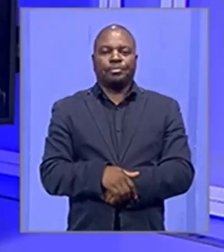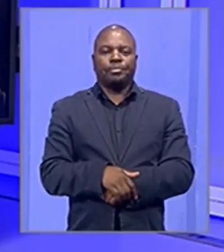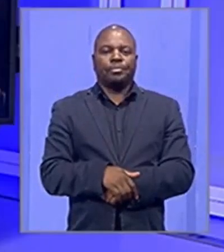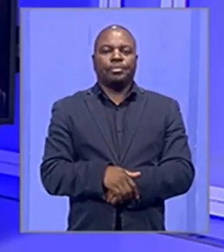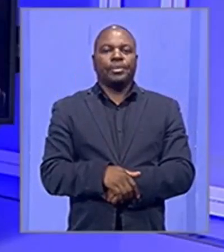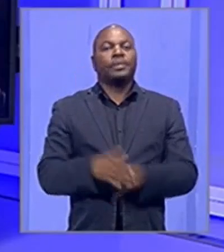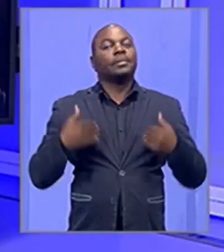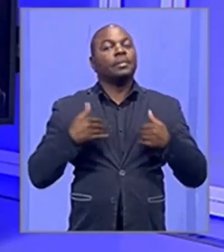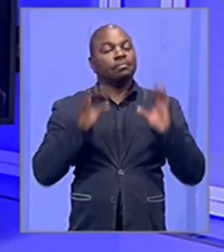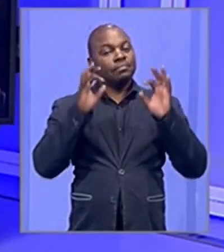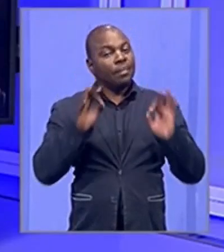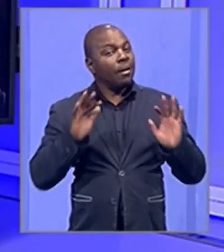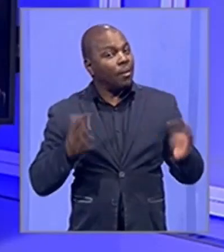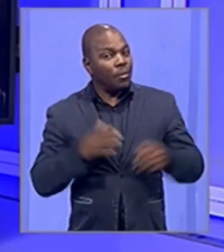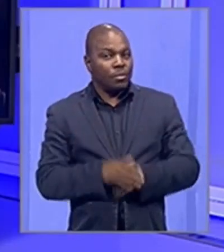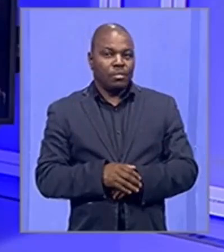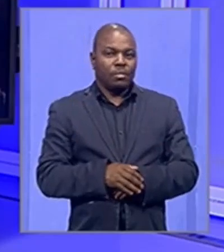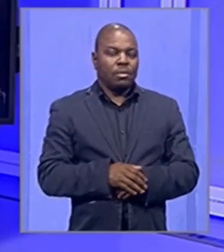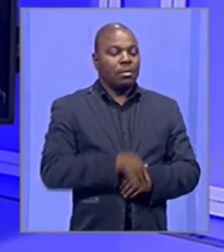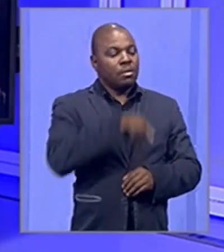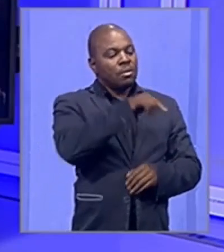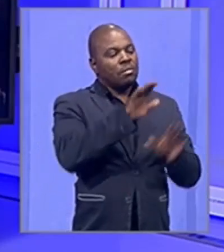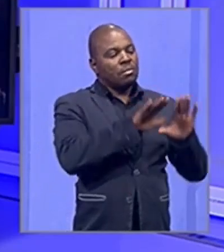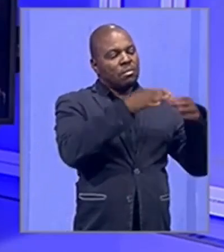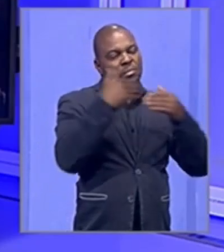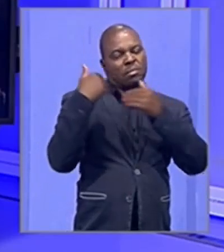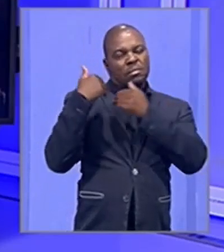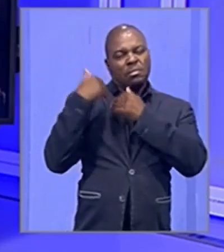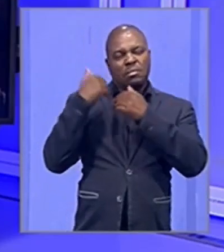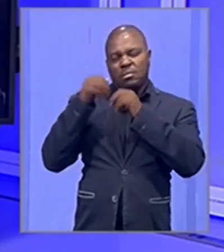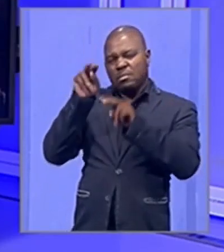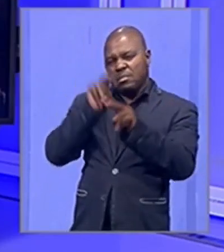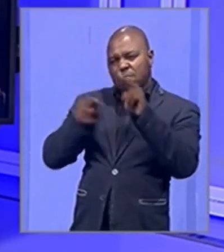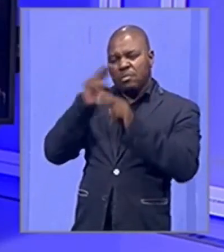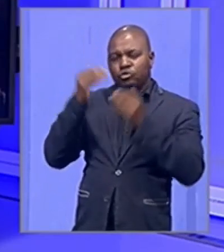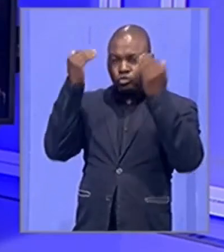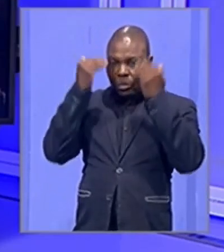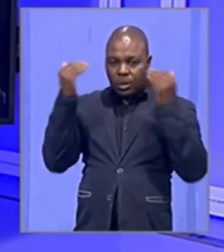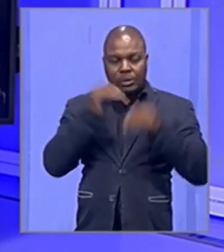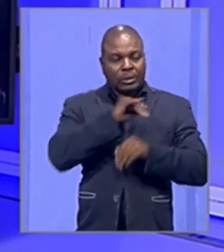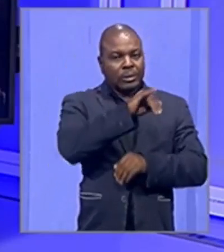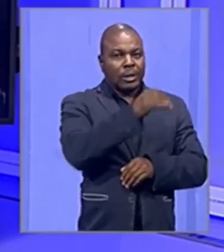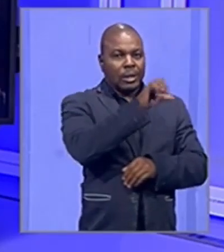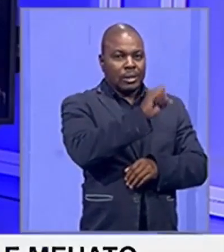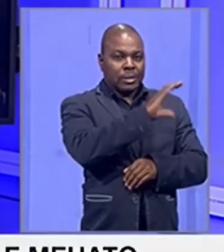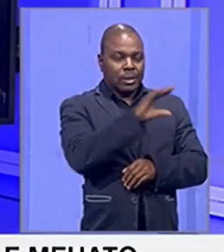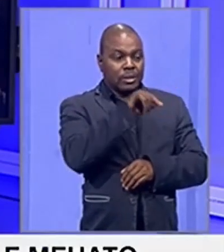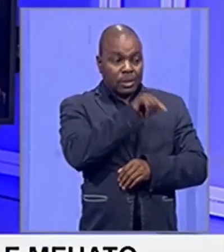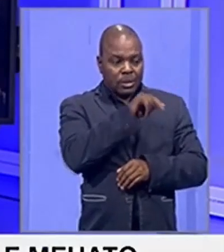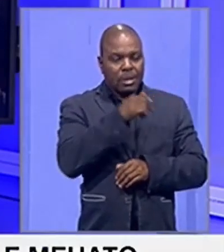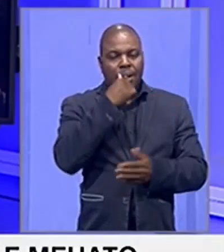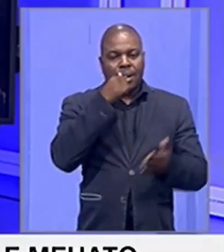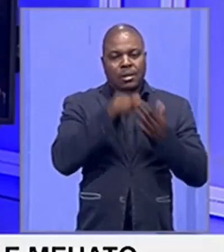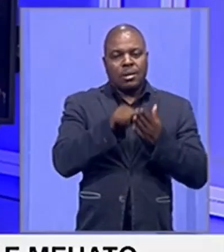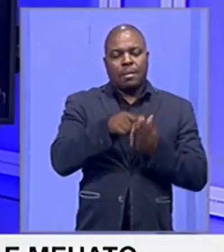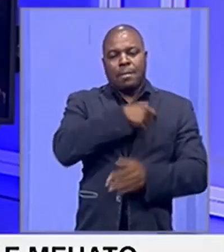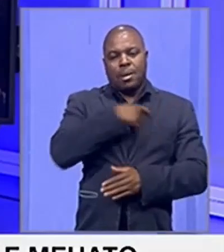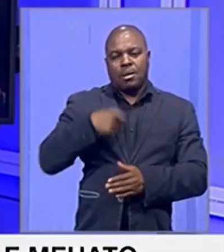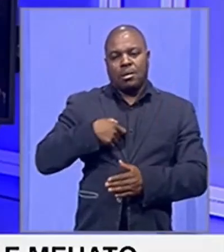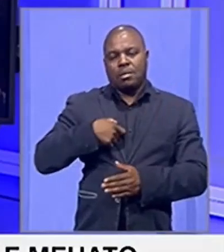Tsona re dithagola semmuso ka ditaba tse reng Commission ya Ditshebeletso tsa Boahlodi e leng JSC e teketse mo presidente Cyril Ramaphosa lengolo la ho